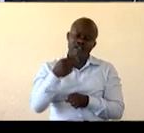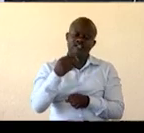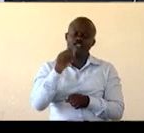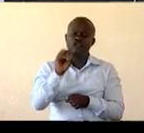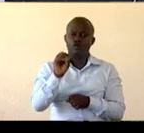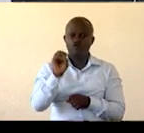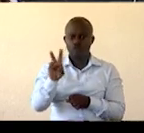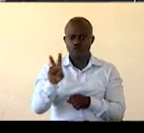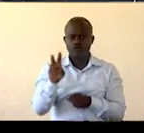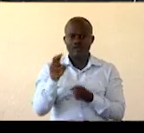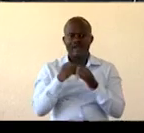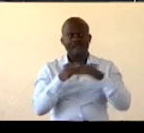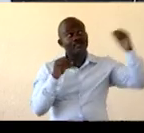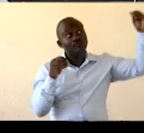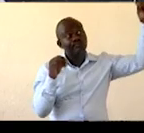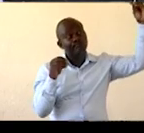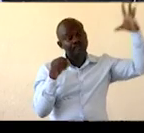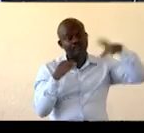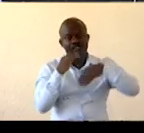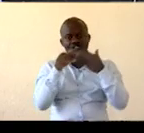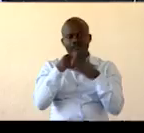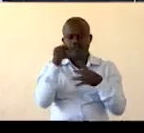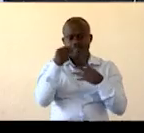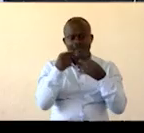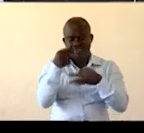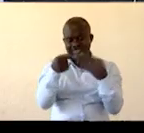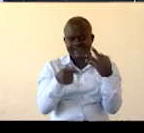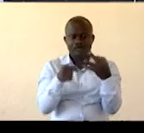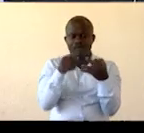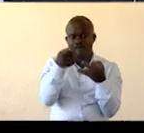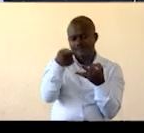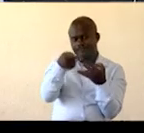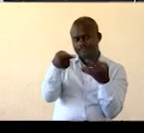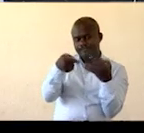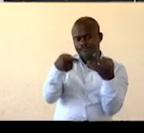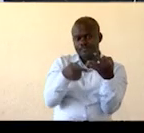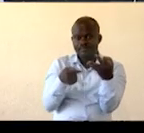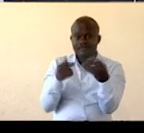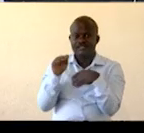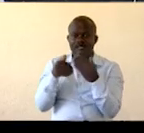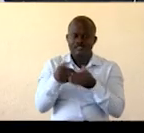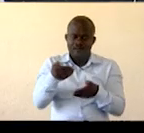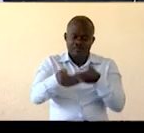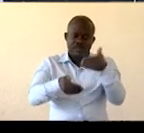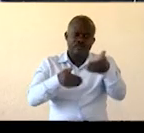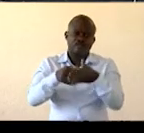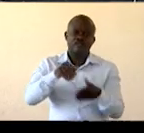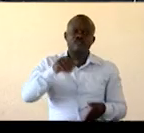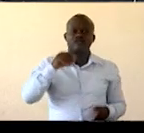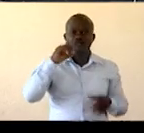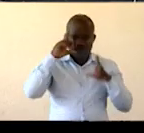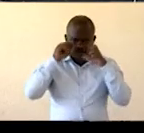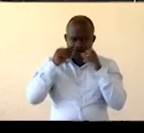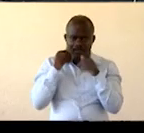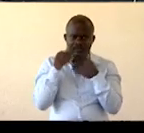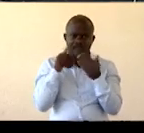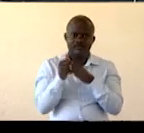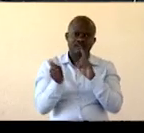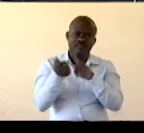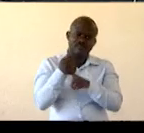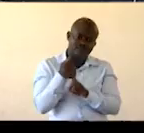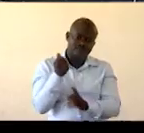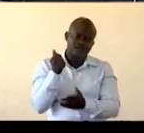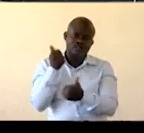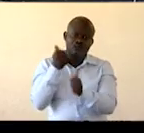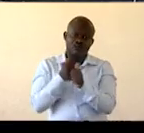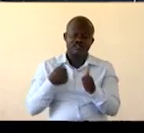chlorophyll. When those requirements are present, then the process of photosynthesis will take place in leaves, which you